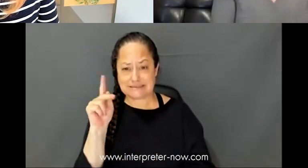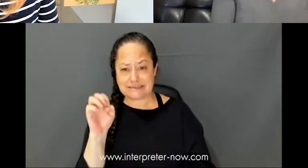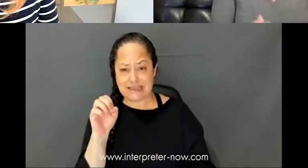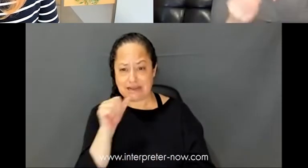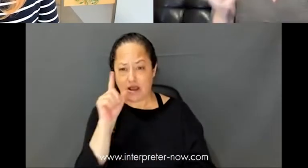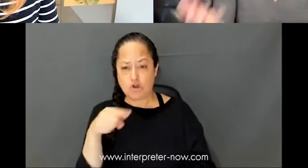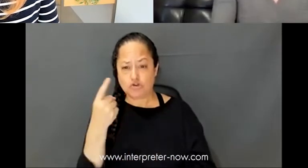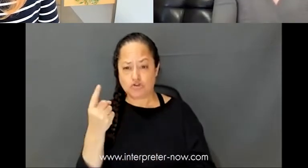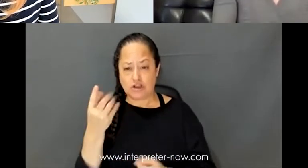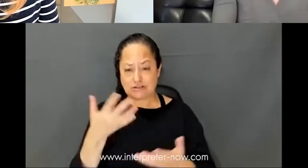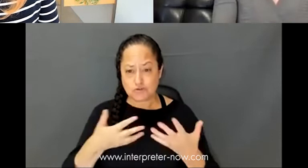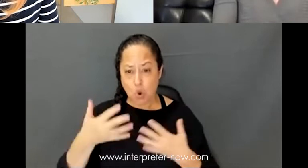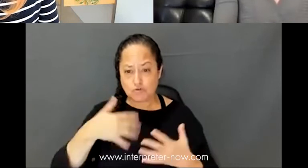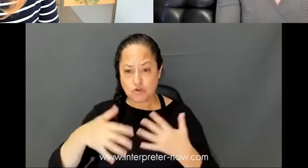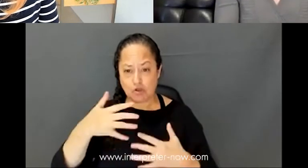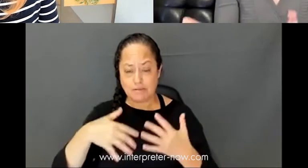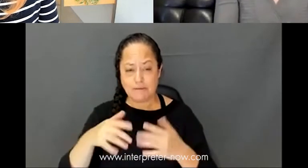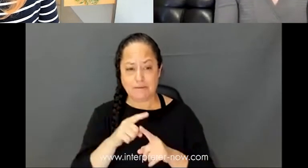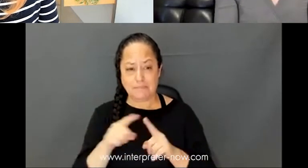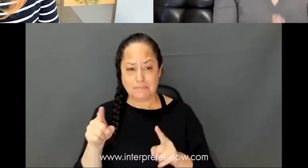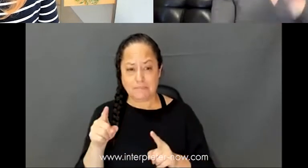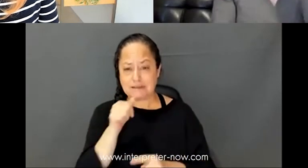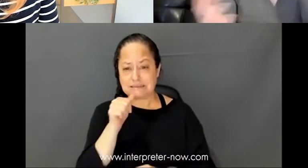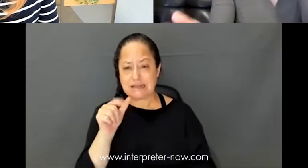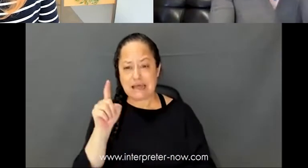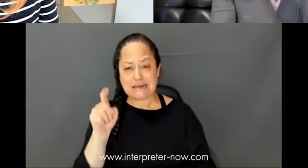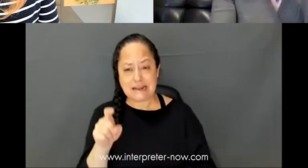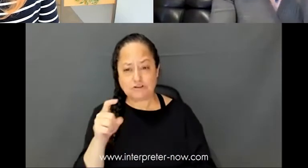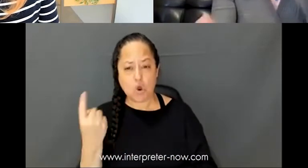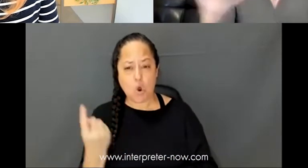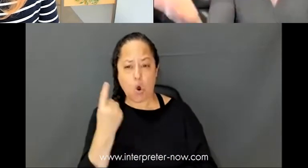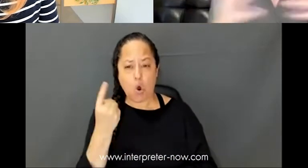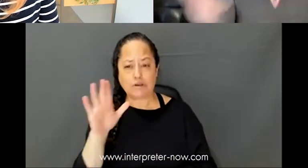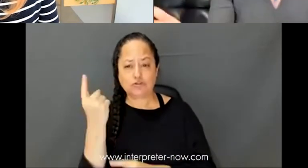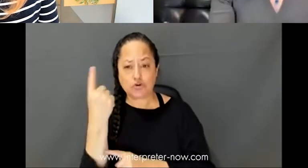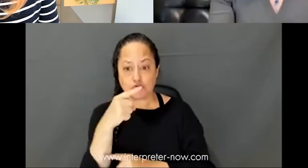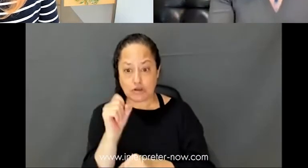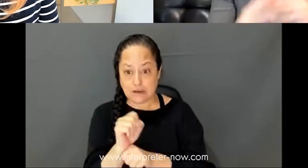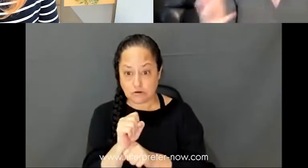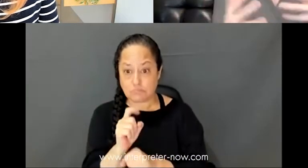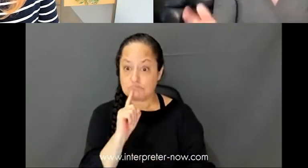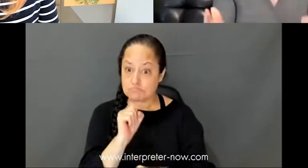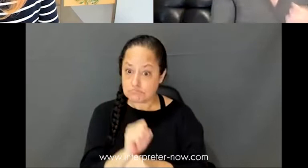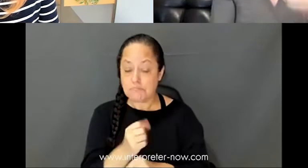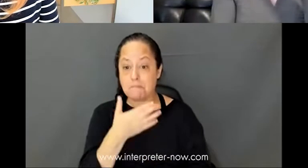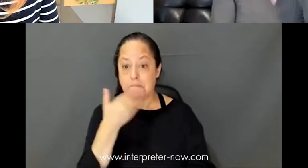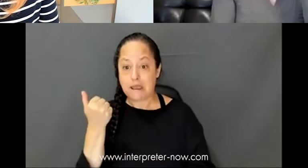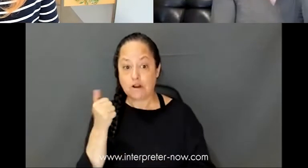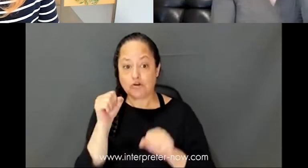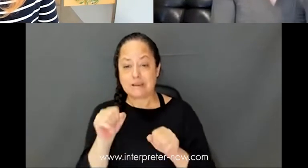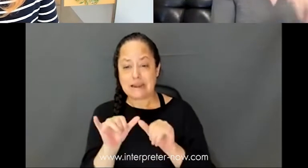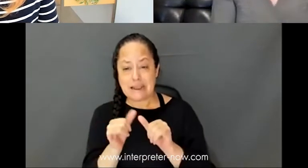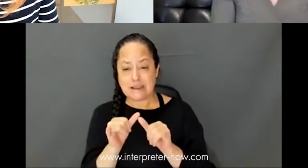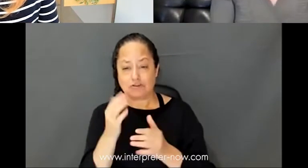socializing, but it's not necessarily always your day job. If it is, that's even better, right? If we can engineer those kinds